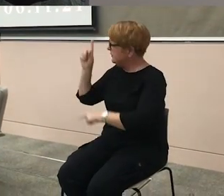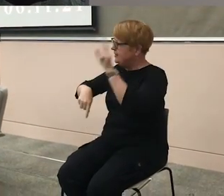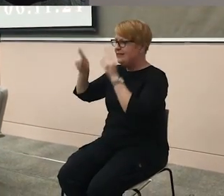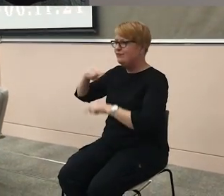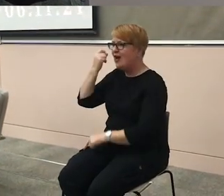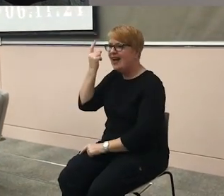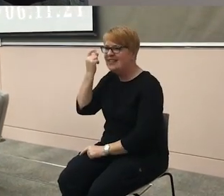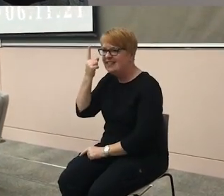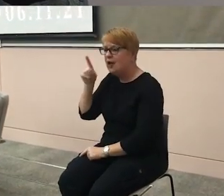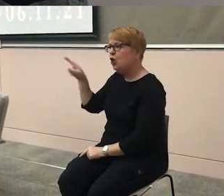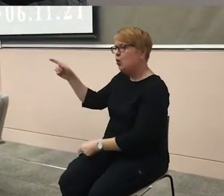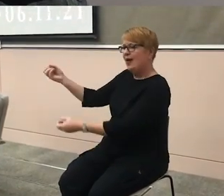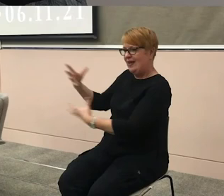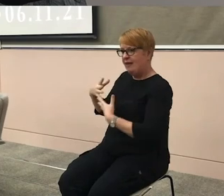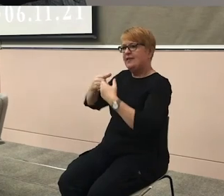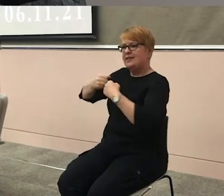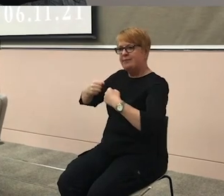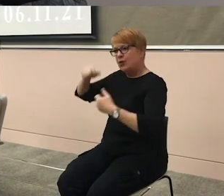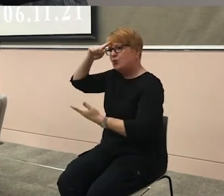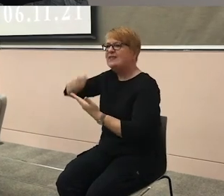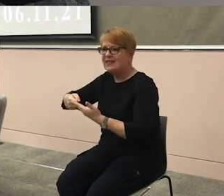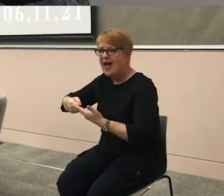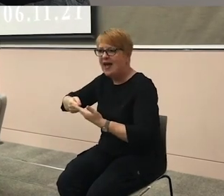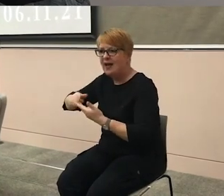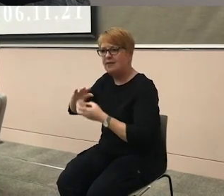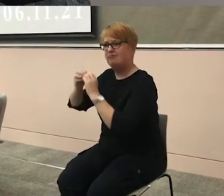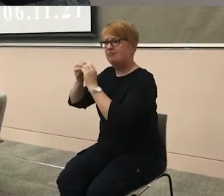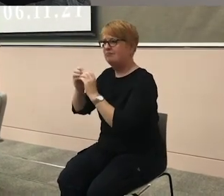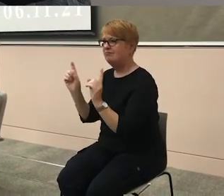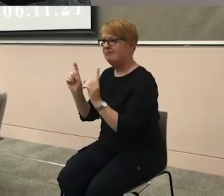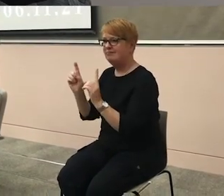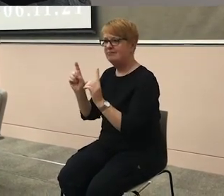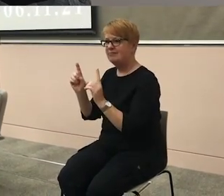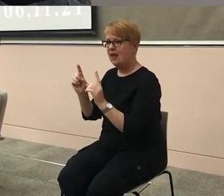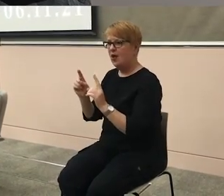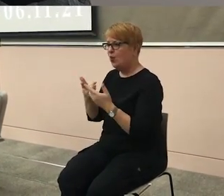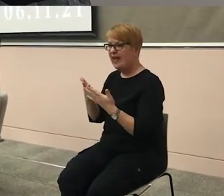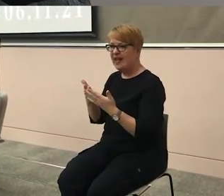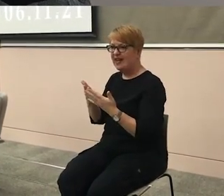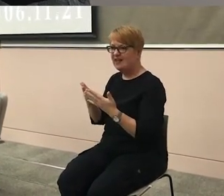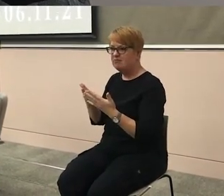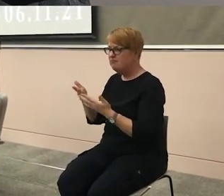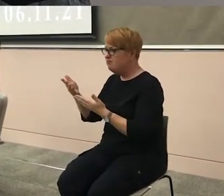you gave us that space, I think, to kind of, and we navigated and we negotiated as well, didn't we? Mm-hmm.